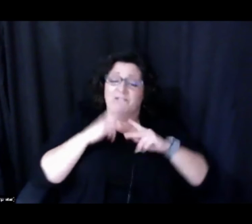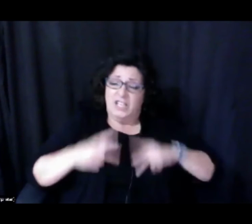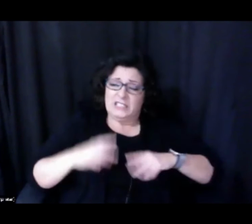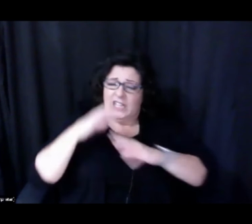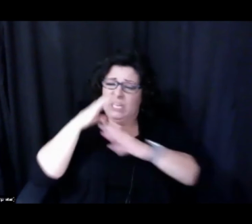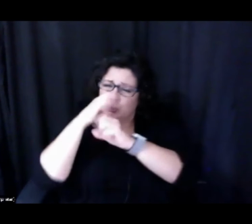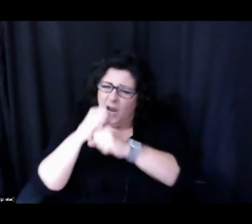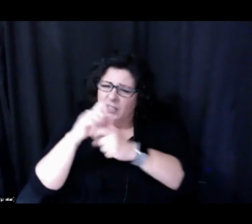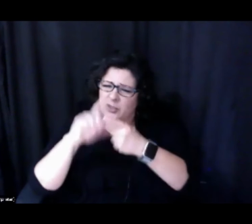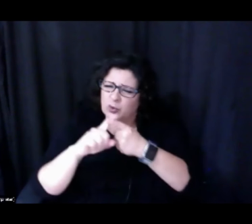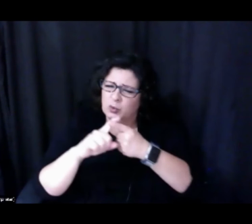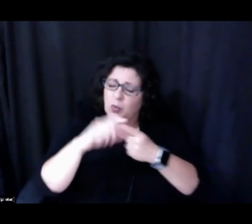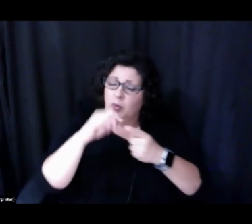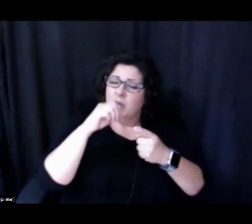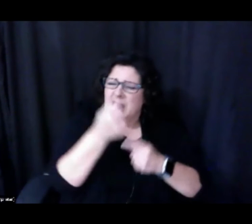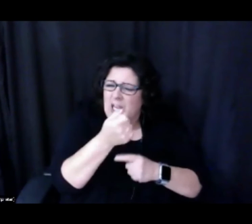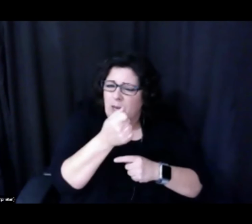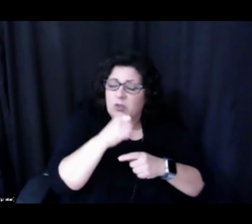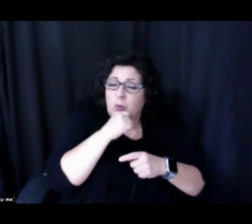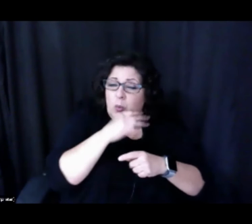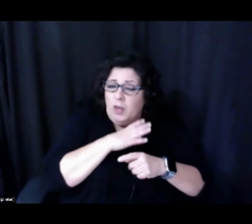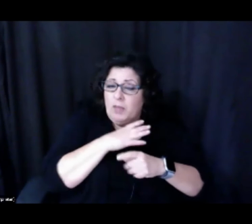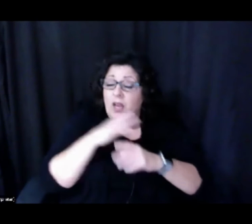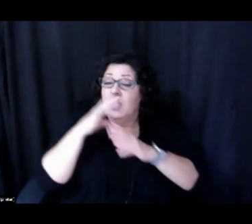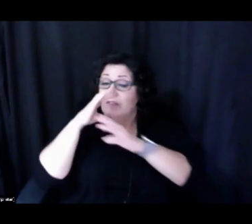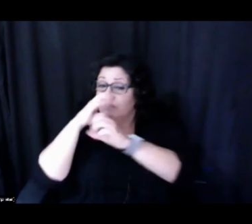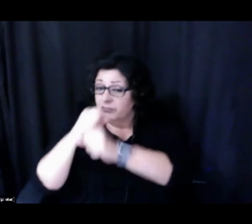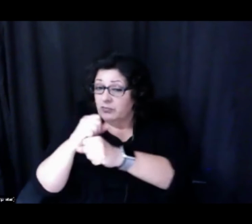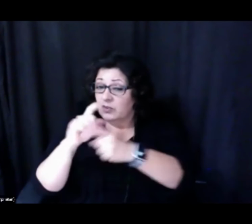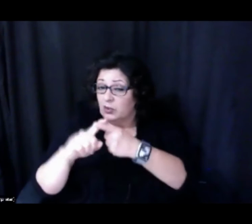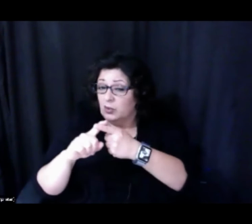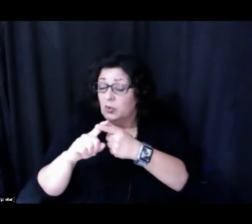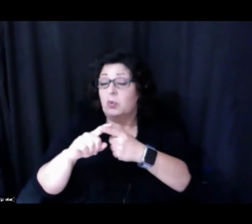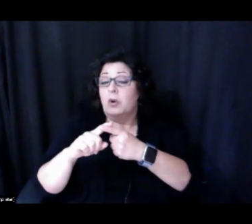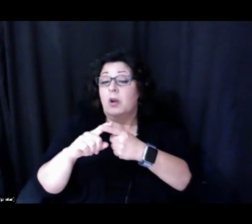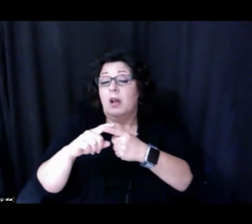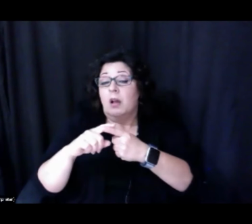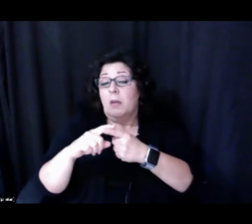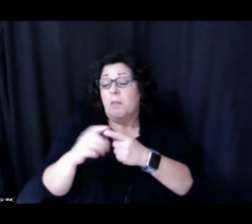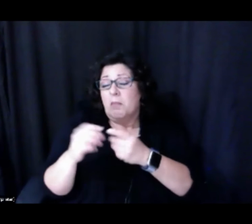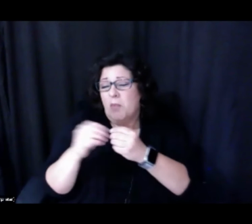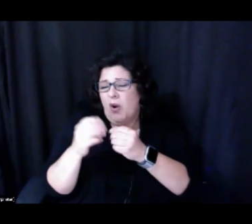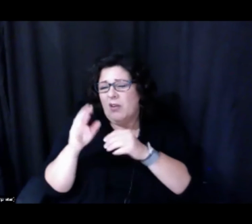little bit more to men, and also a little bit to other genders.